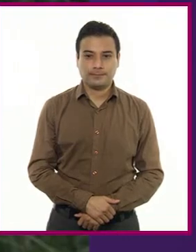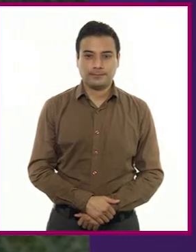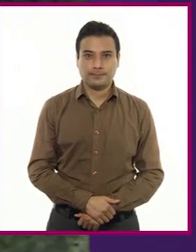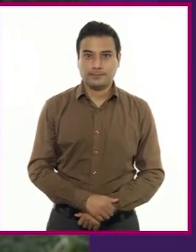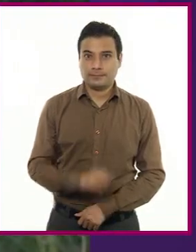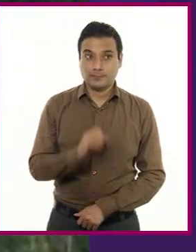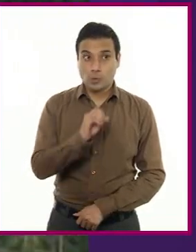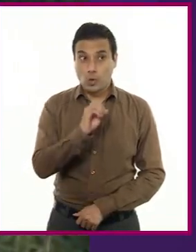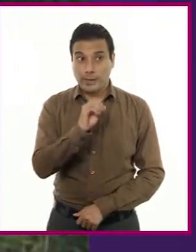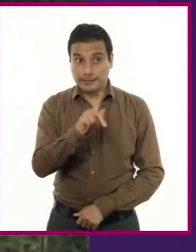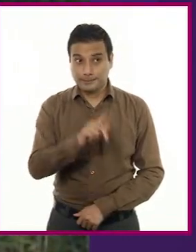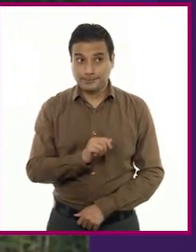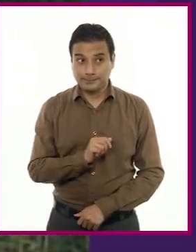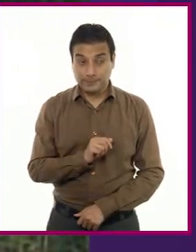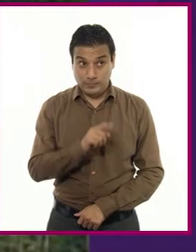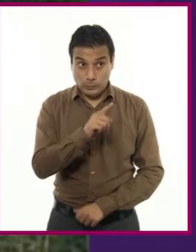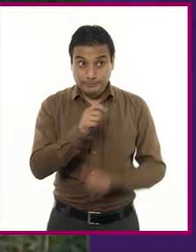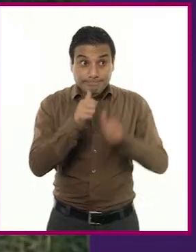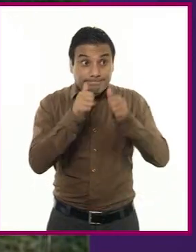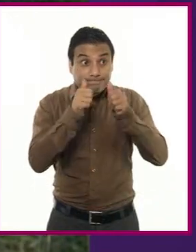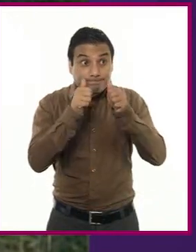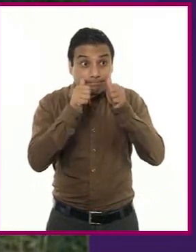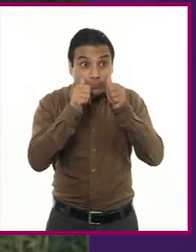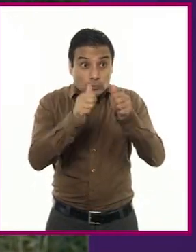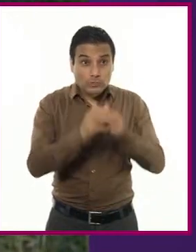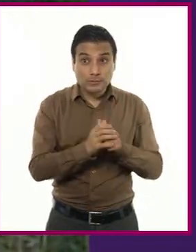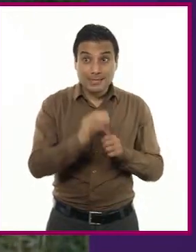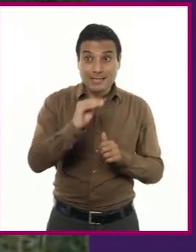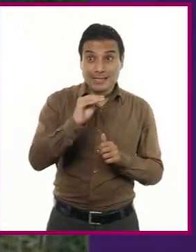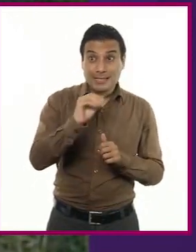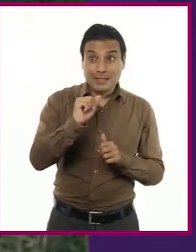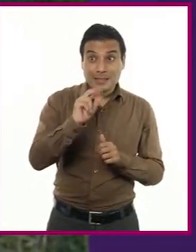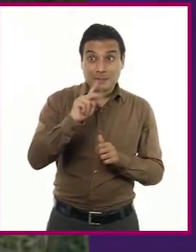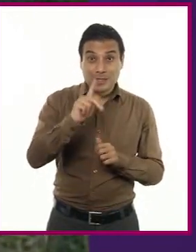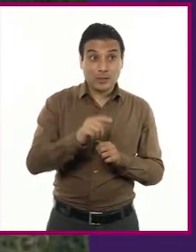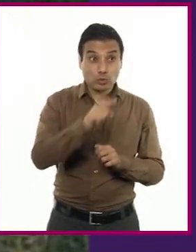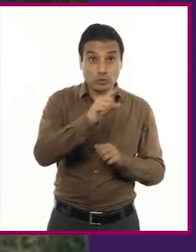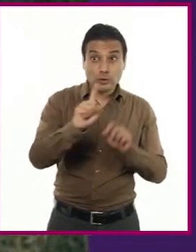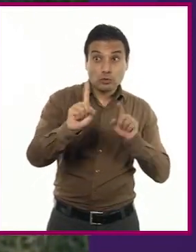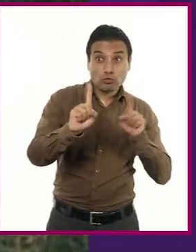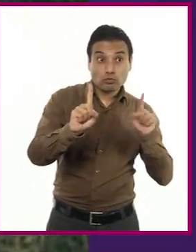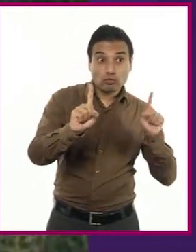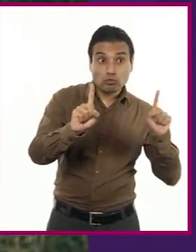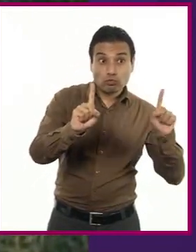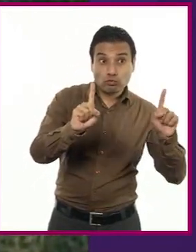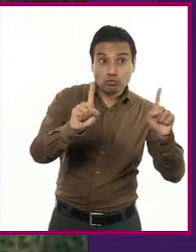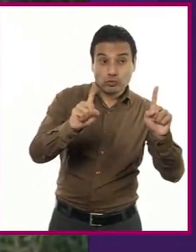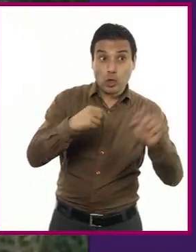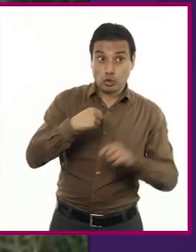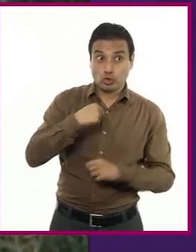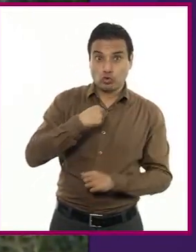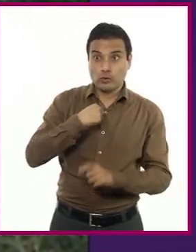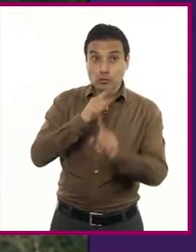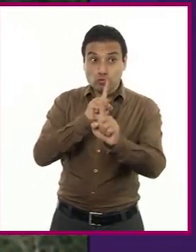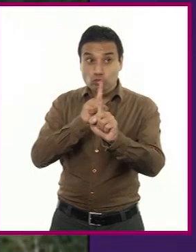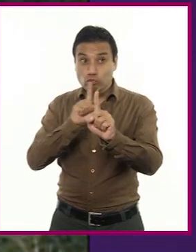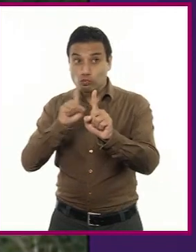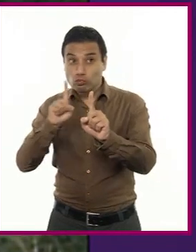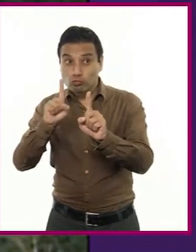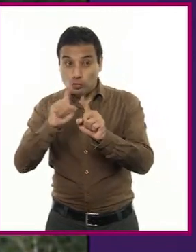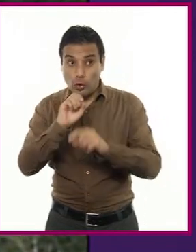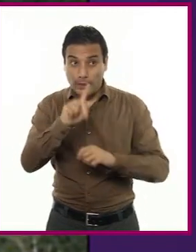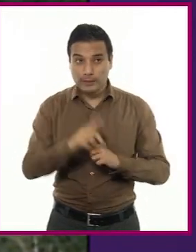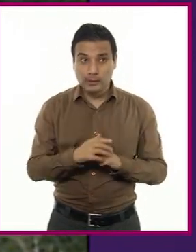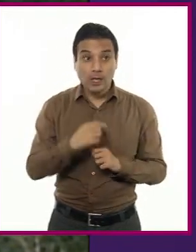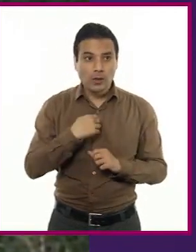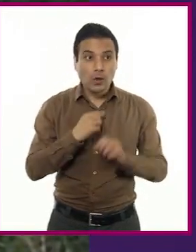Okay, now pay attention. You follow Mark on the right, and I go straight ahead. Now, when you hear my voice,